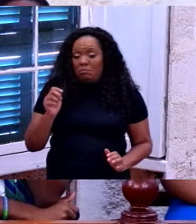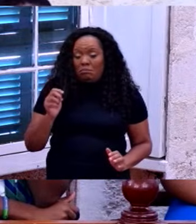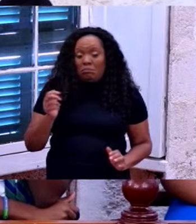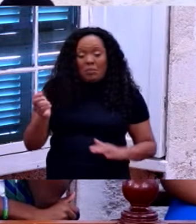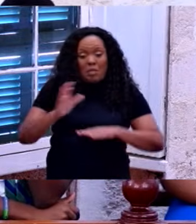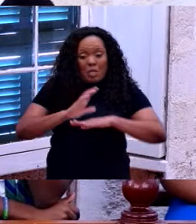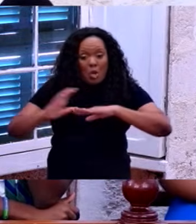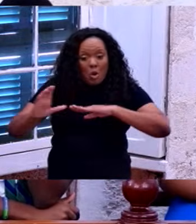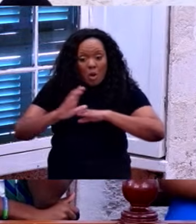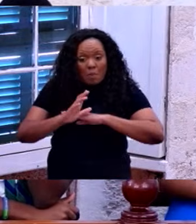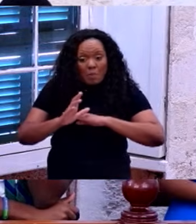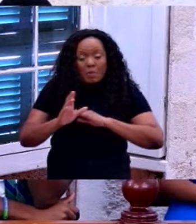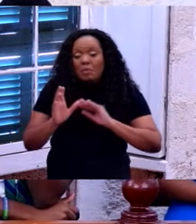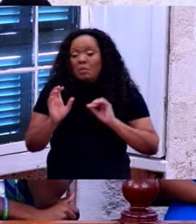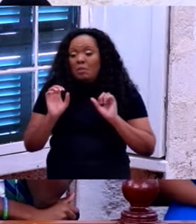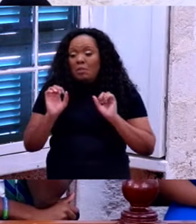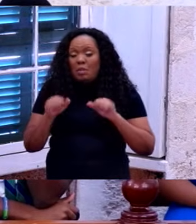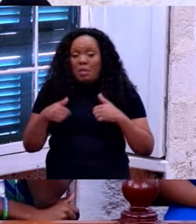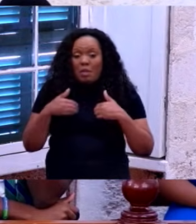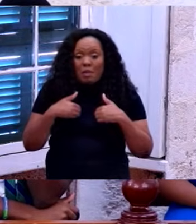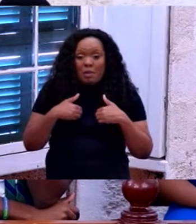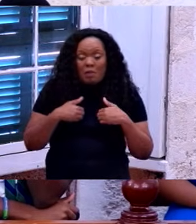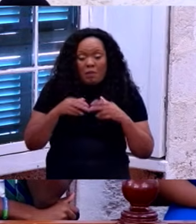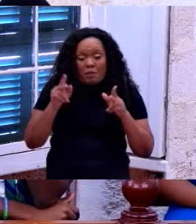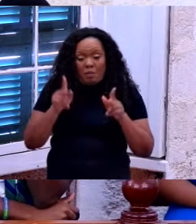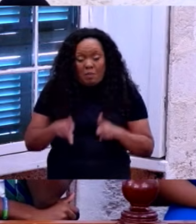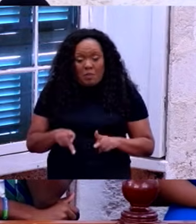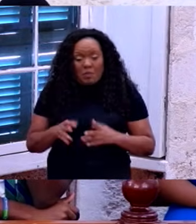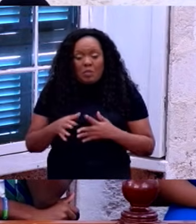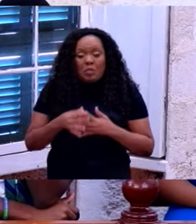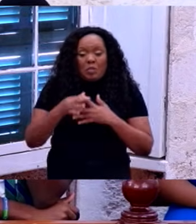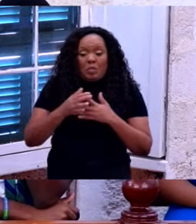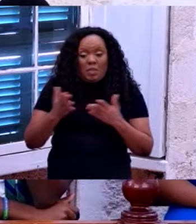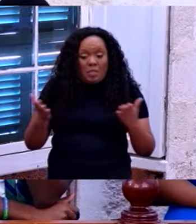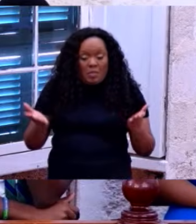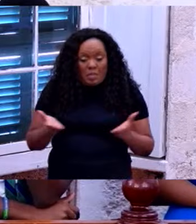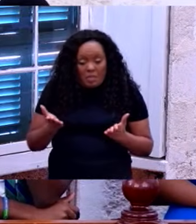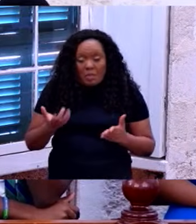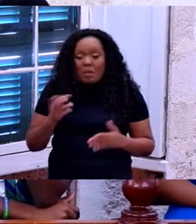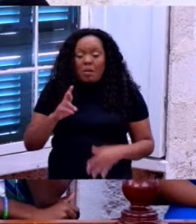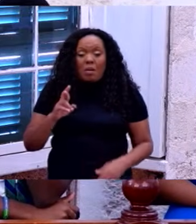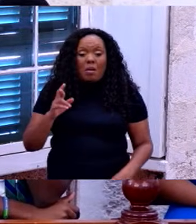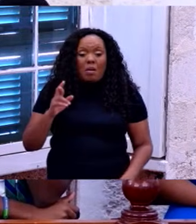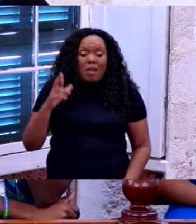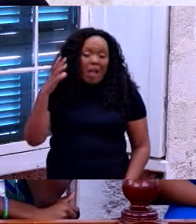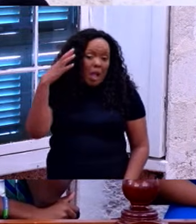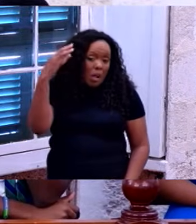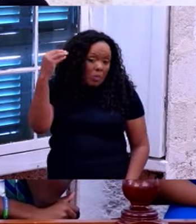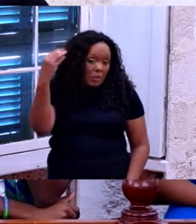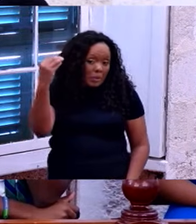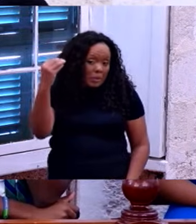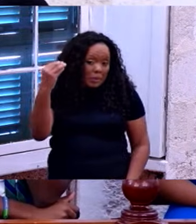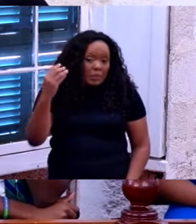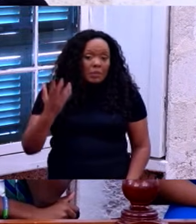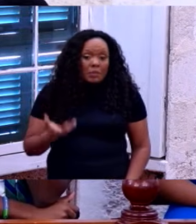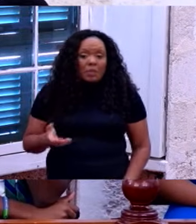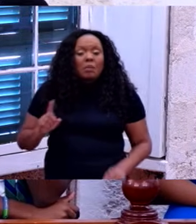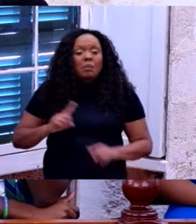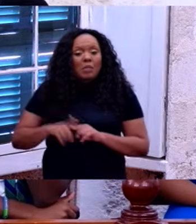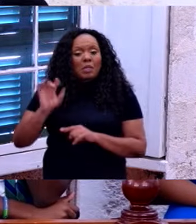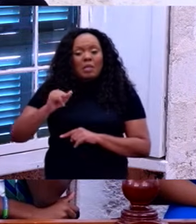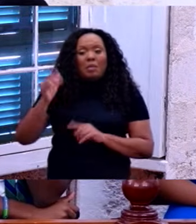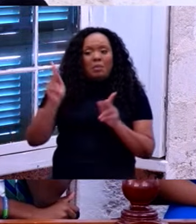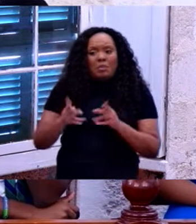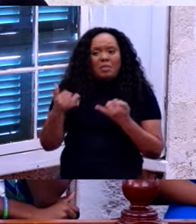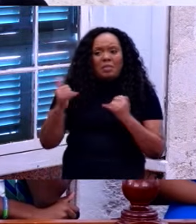either within or without, but they also limit the ability of someone without to have such a powerful casting vote.